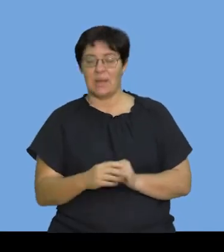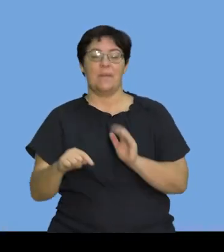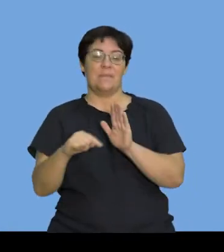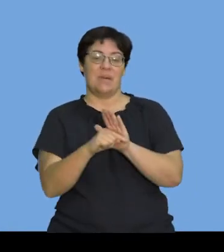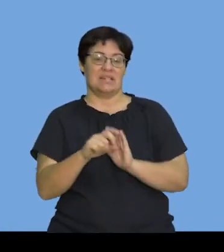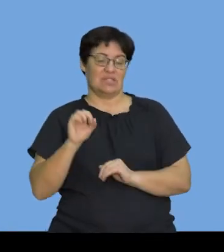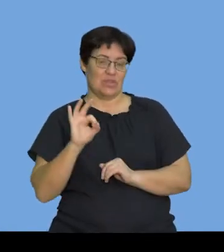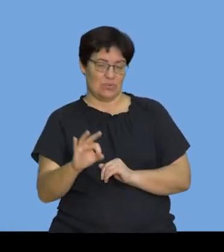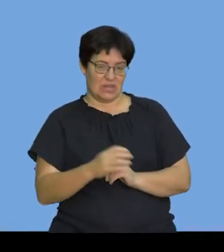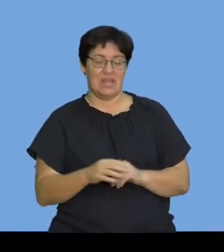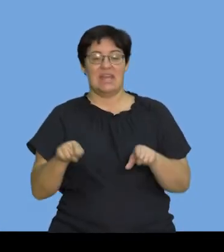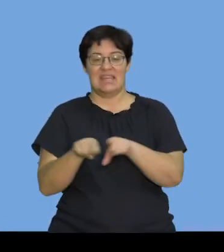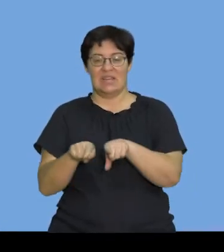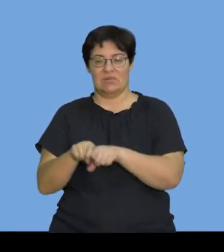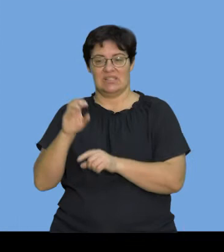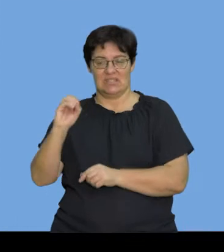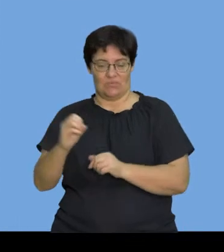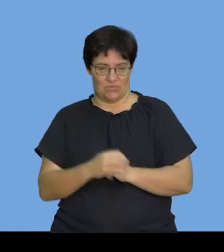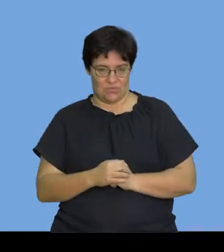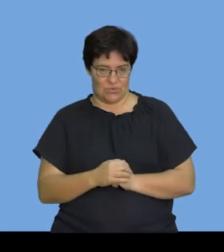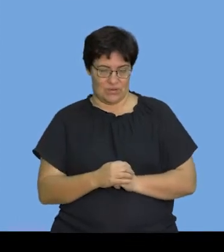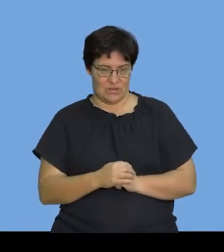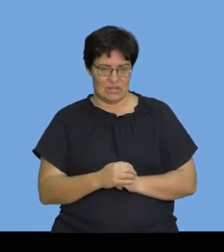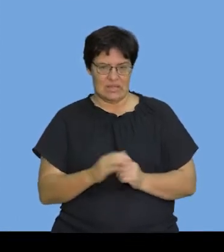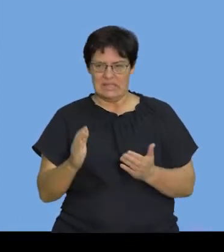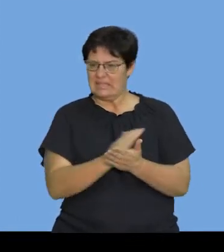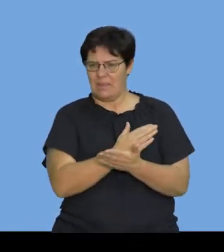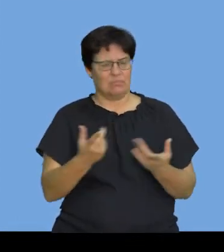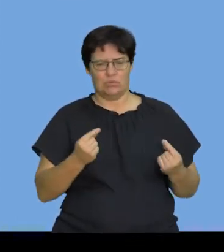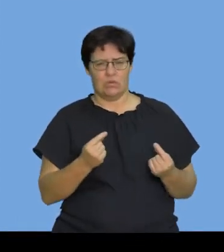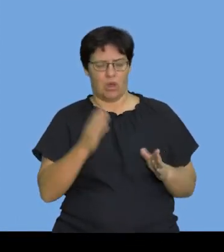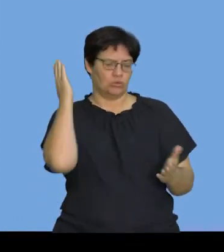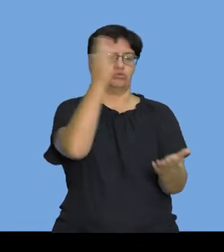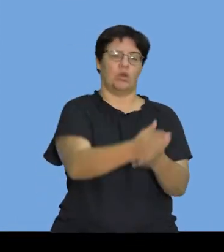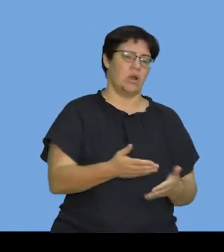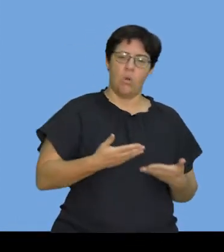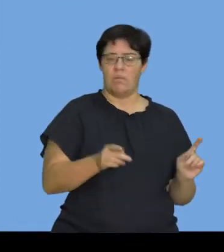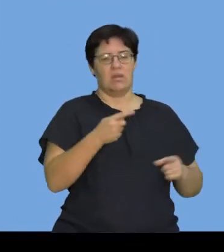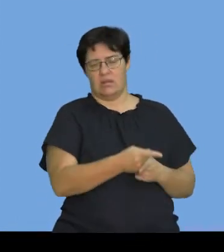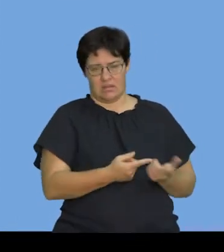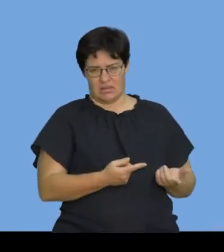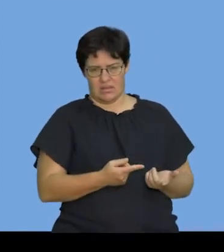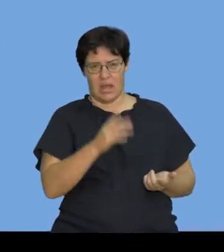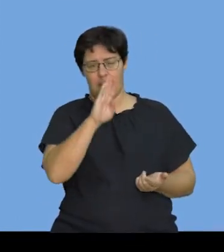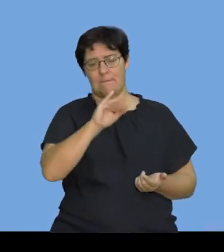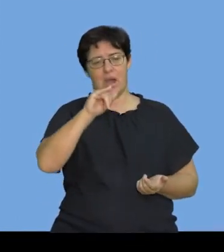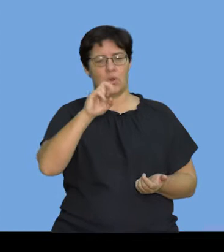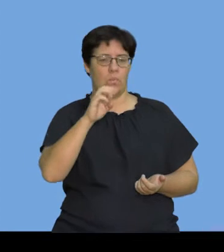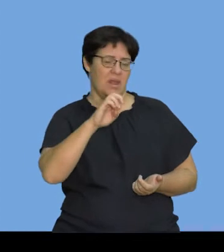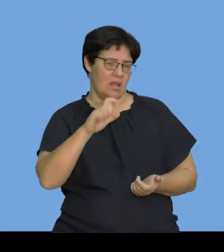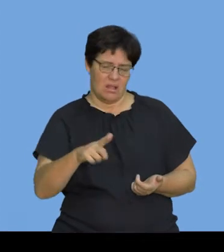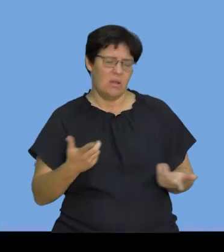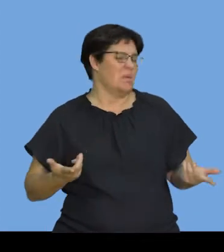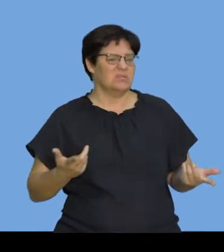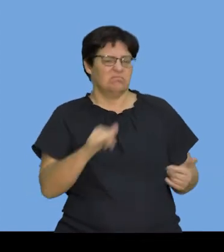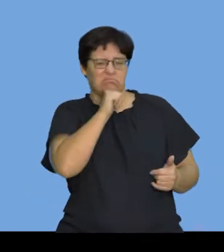3 equal to 0. Some people really don't do this. They go straight to opening binomials, which is perfectly fine. But here it's